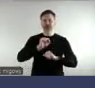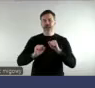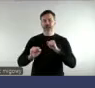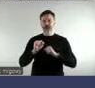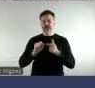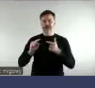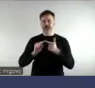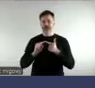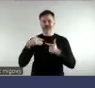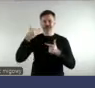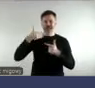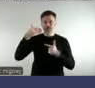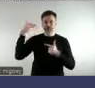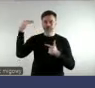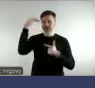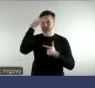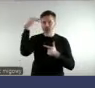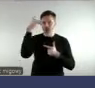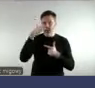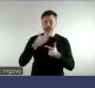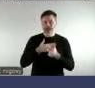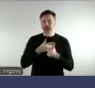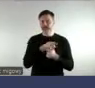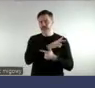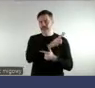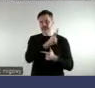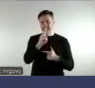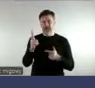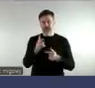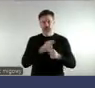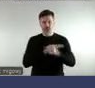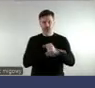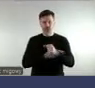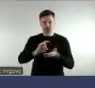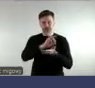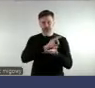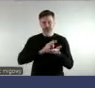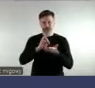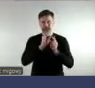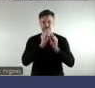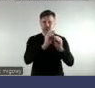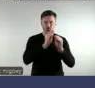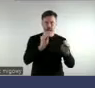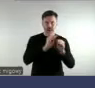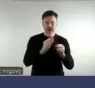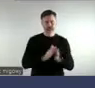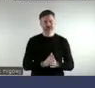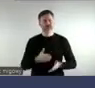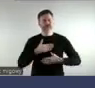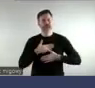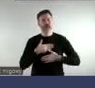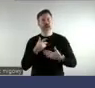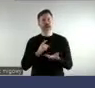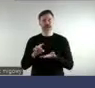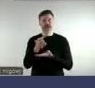municipality employees, but we also have a supervising authority. So municipalities, they have the responsibility and the